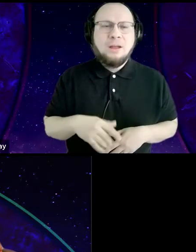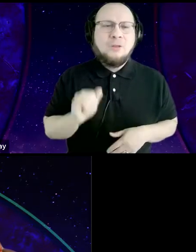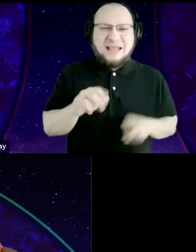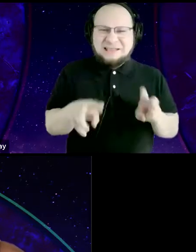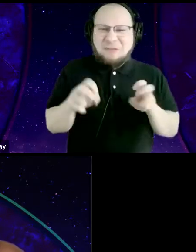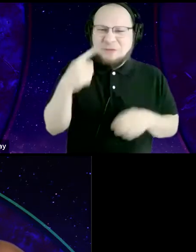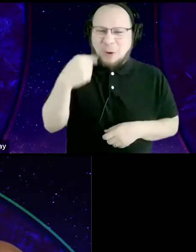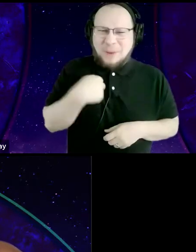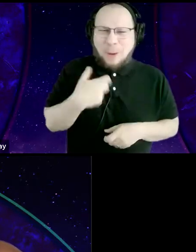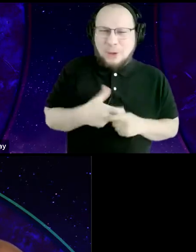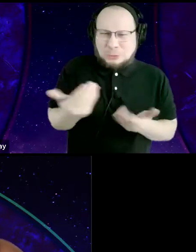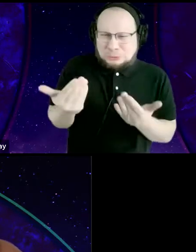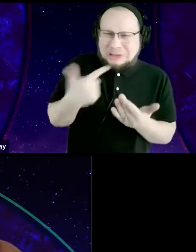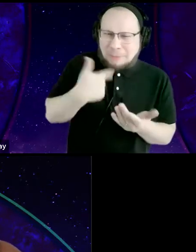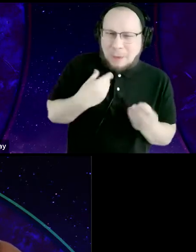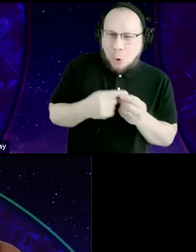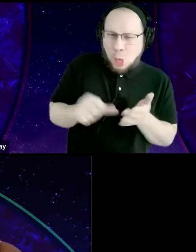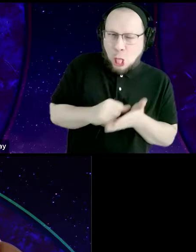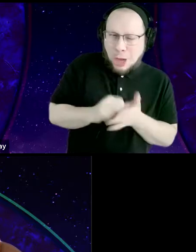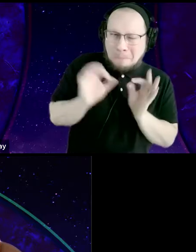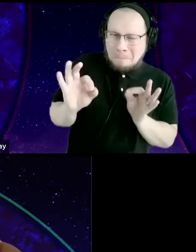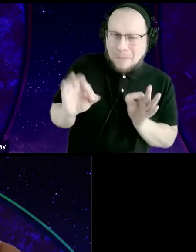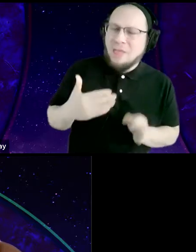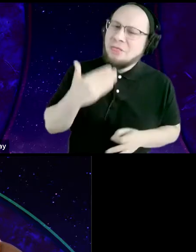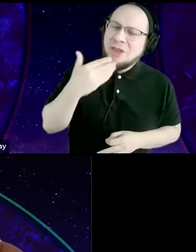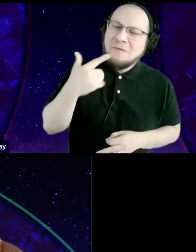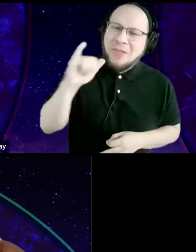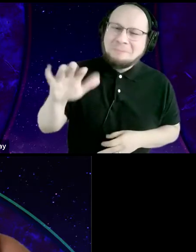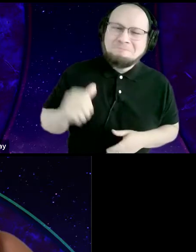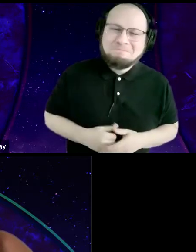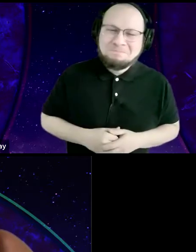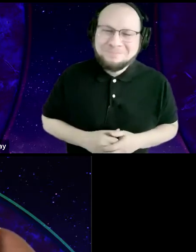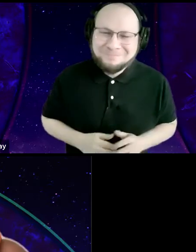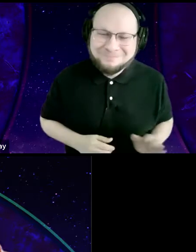to have more to look up. So I already appreciate that gift.